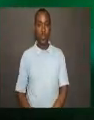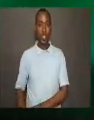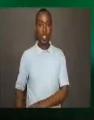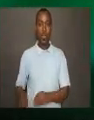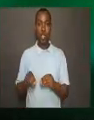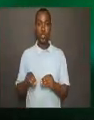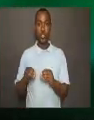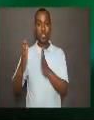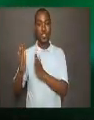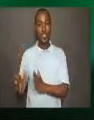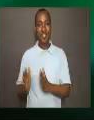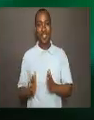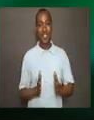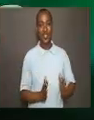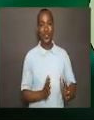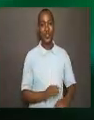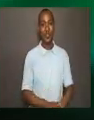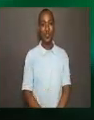Students, let's get ready.